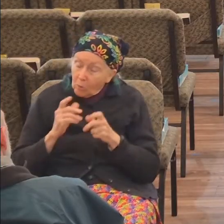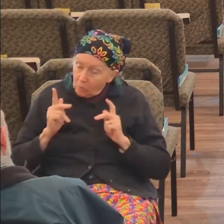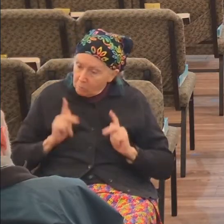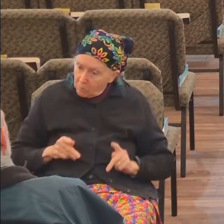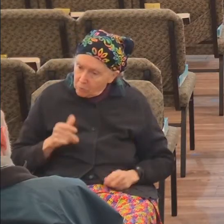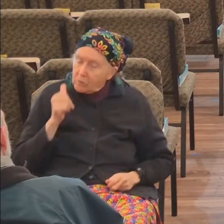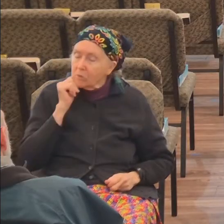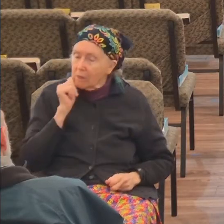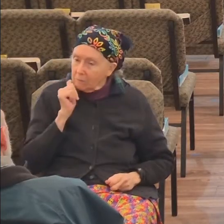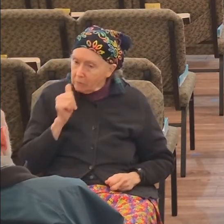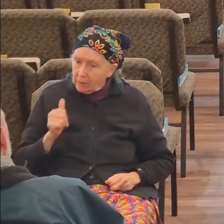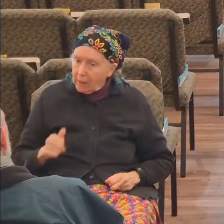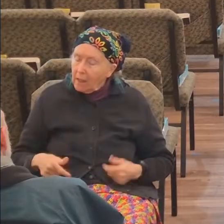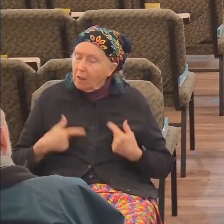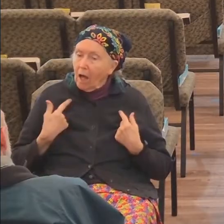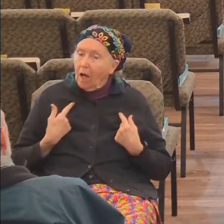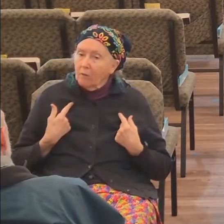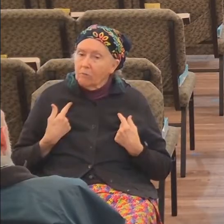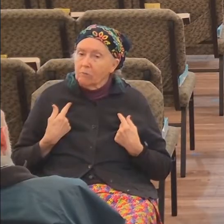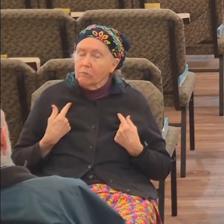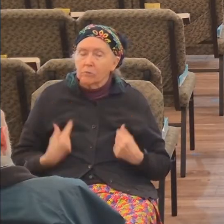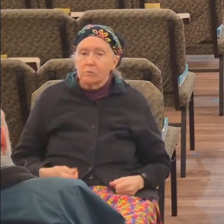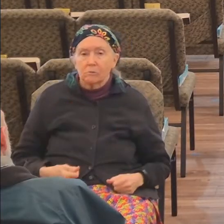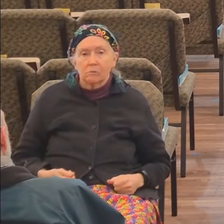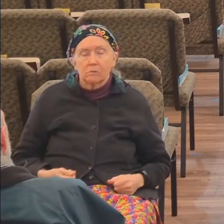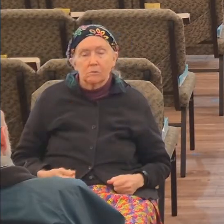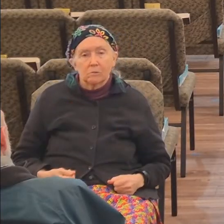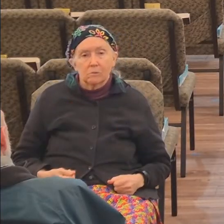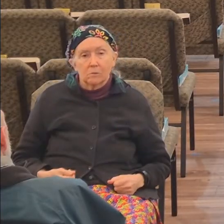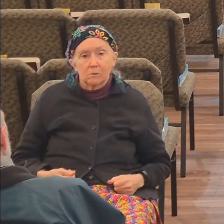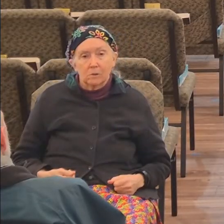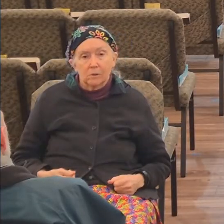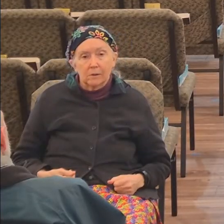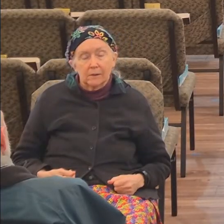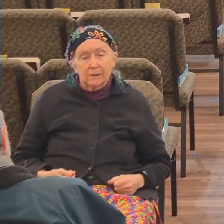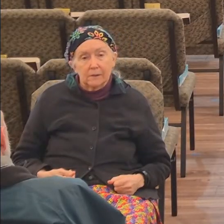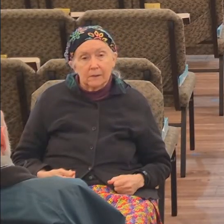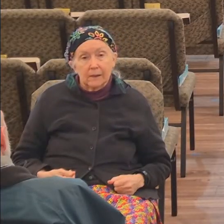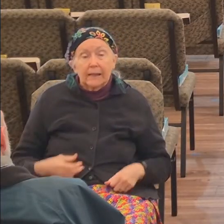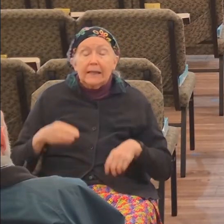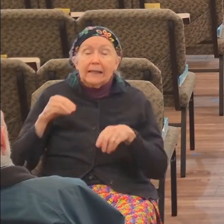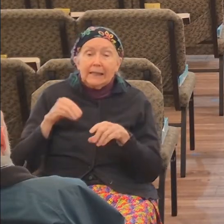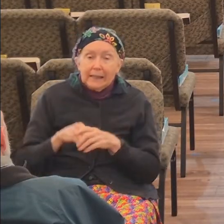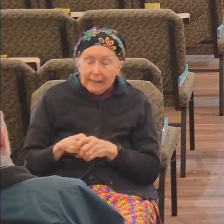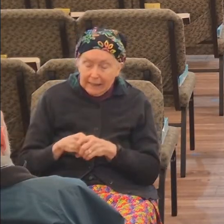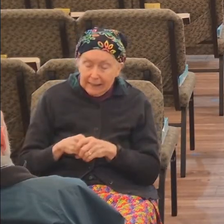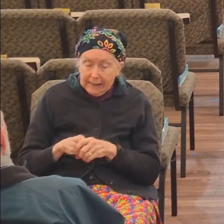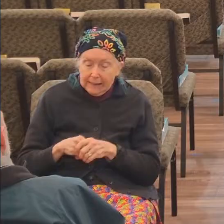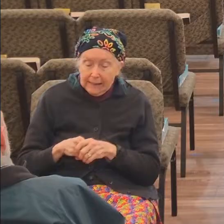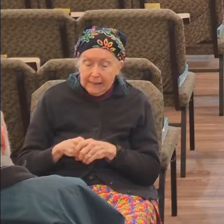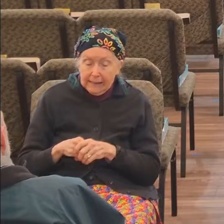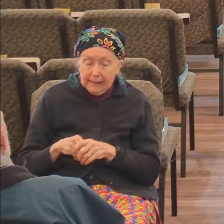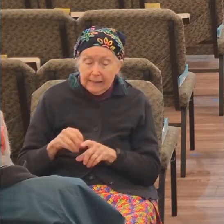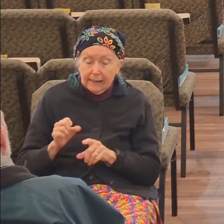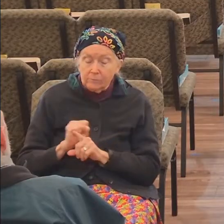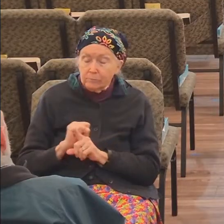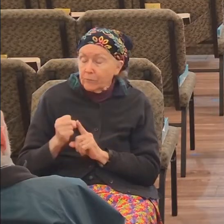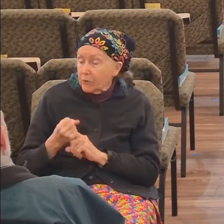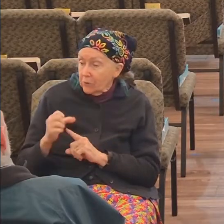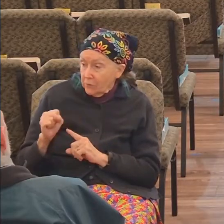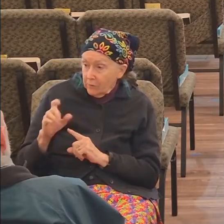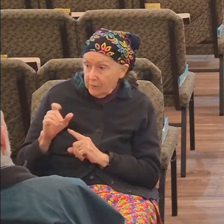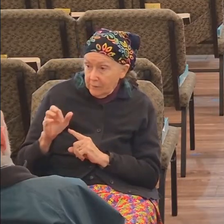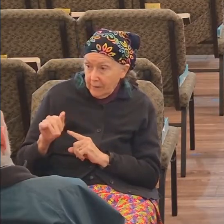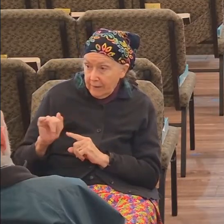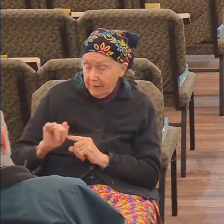life. Okay? So, in a pluralistic society, depended upon